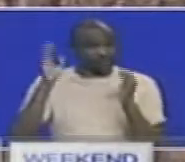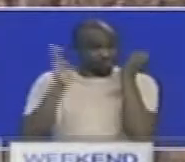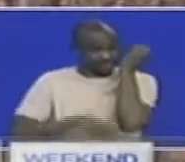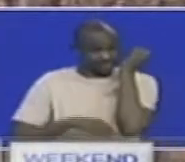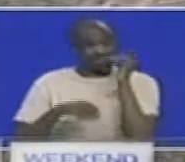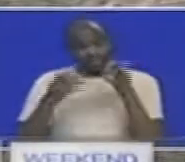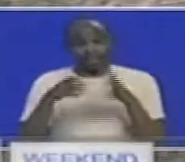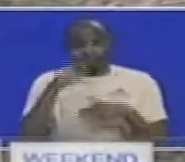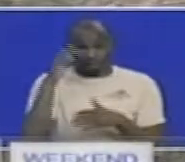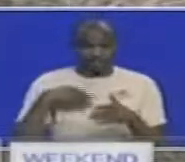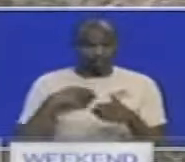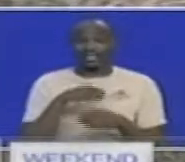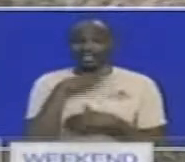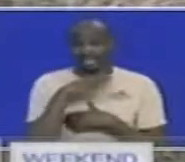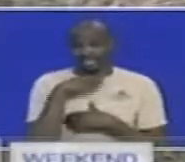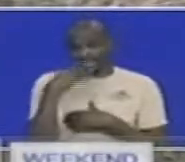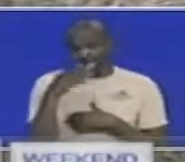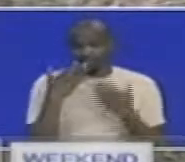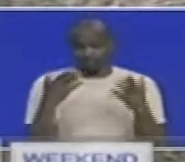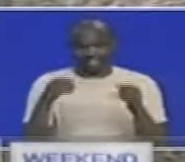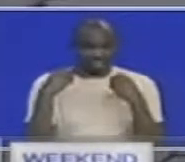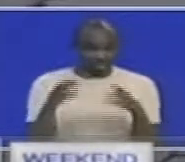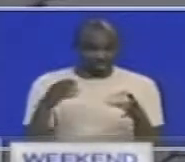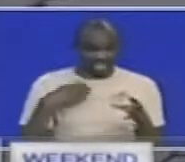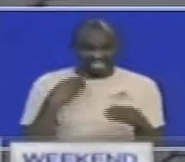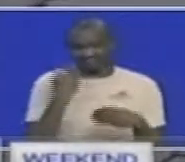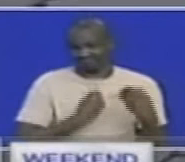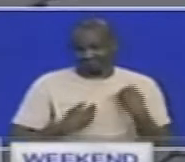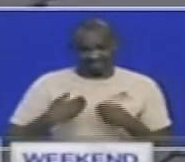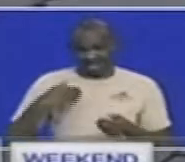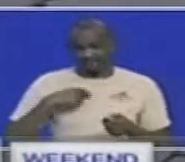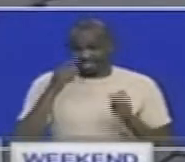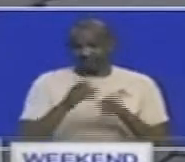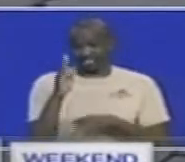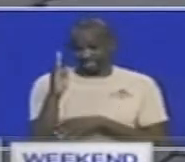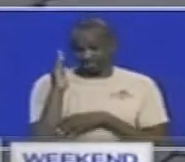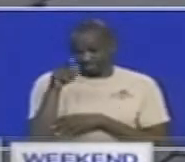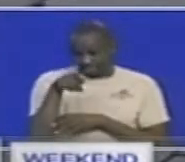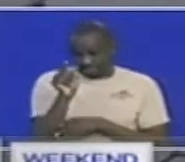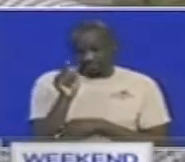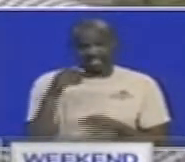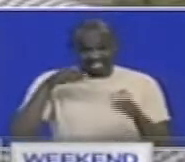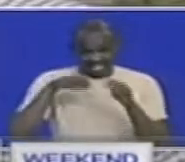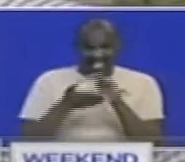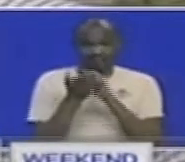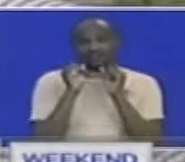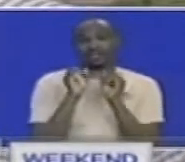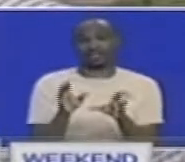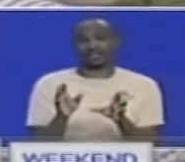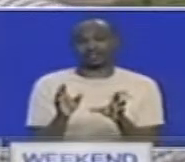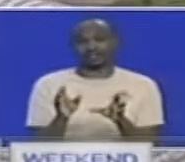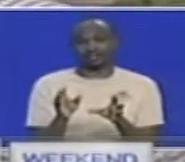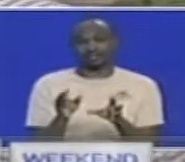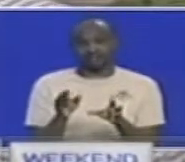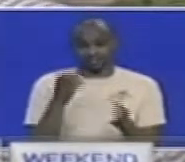might lose their lives, property lost, and more injuries sustained if the security arms do not intervene. They've been